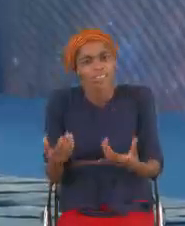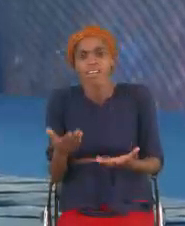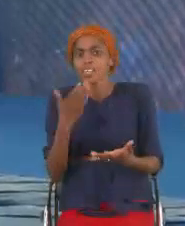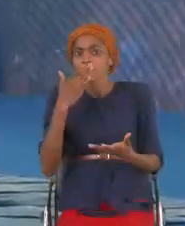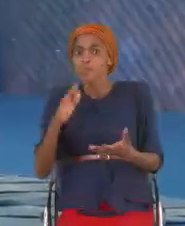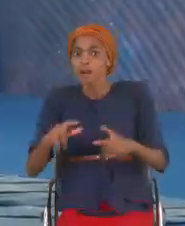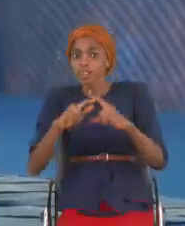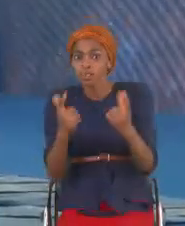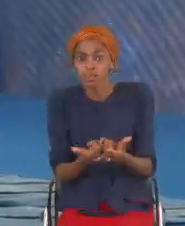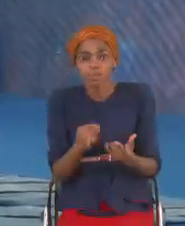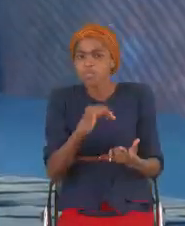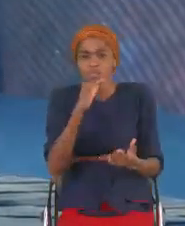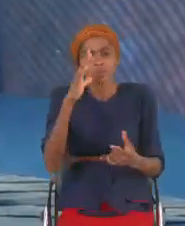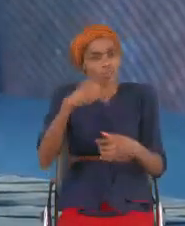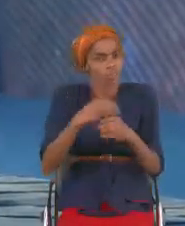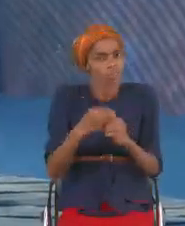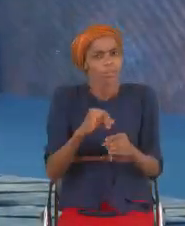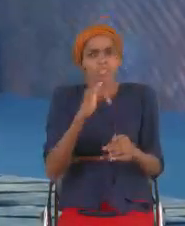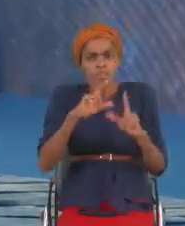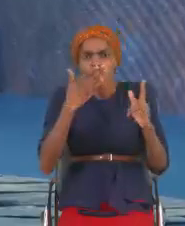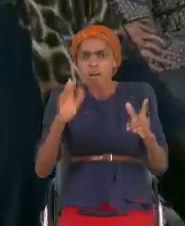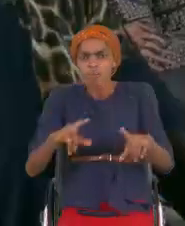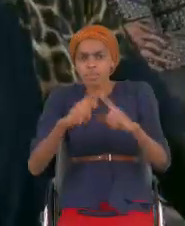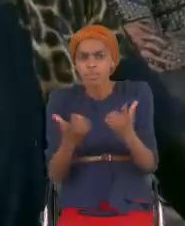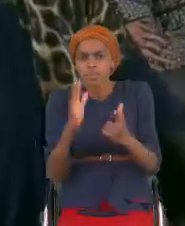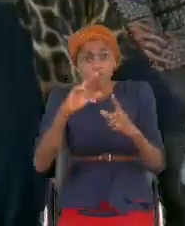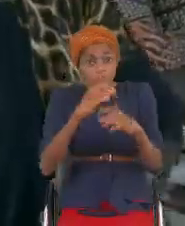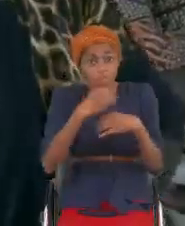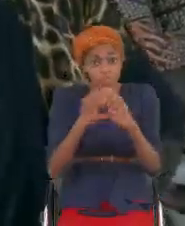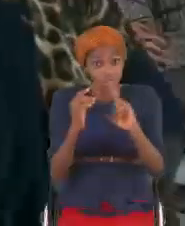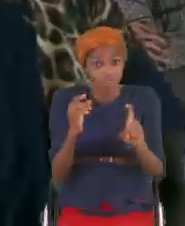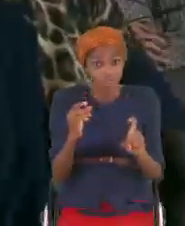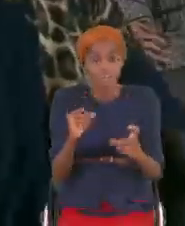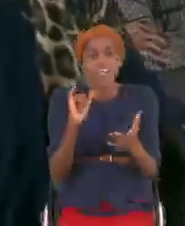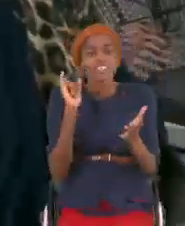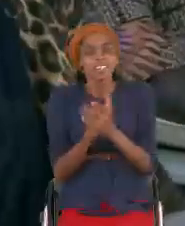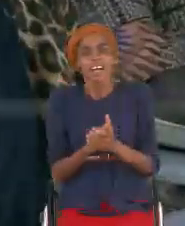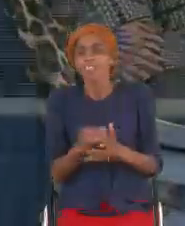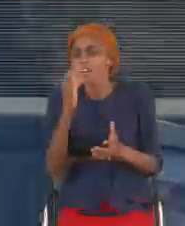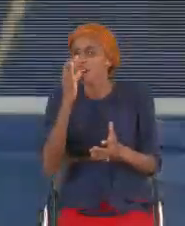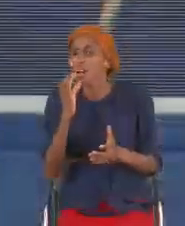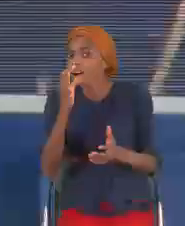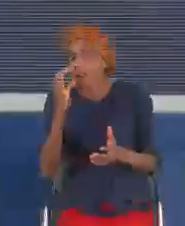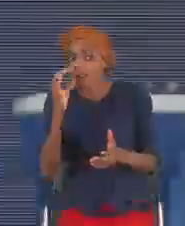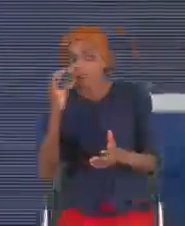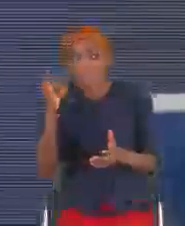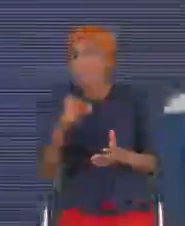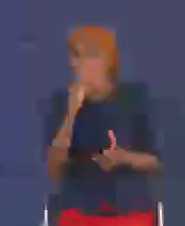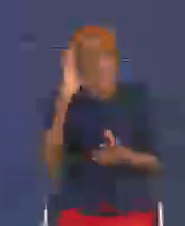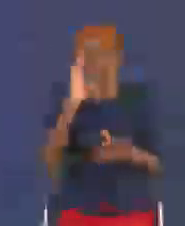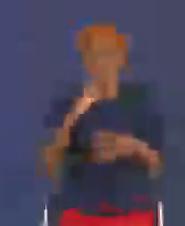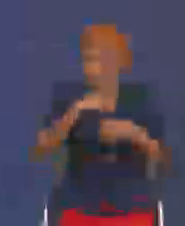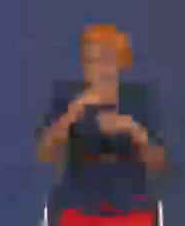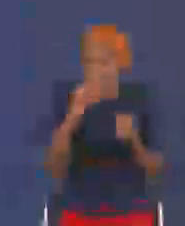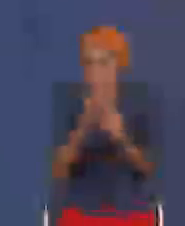is not my creator. Is the gang your creator? That society, corrupt society, is not my